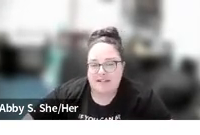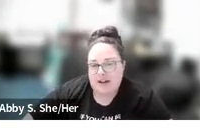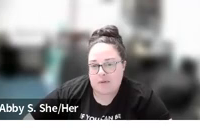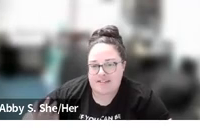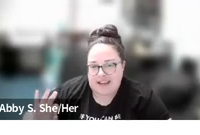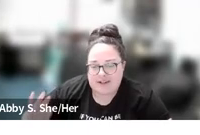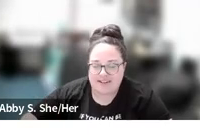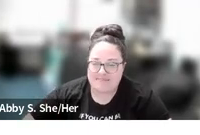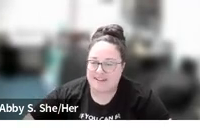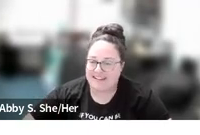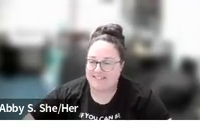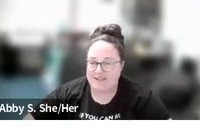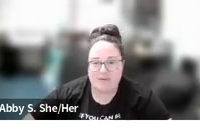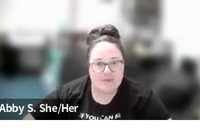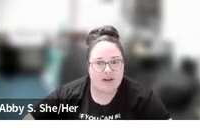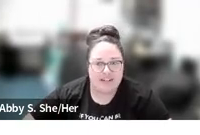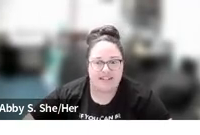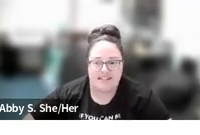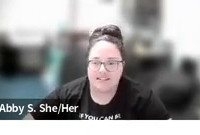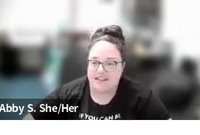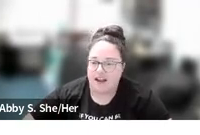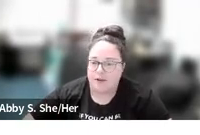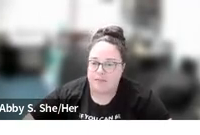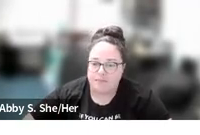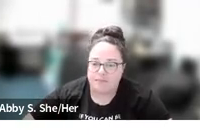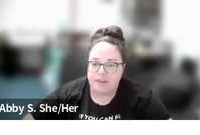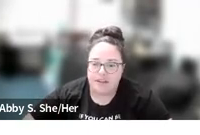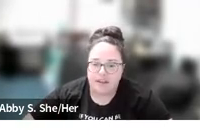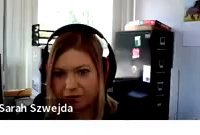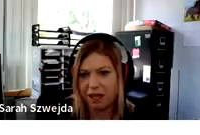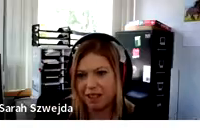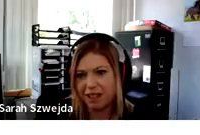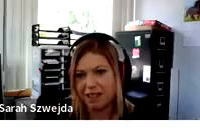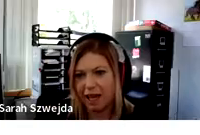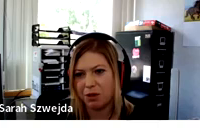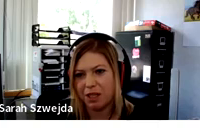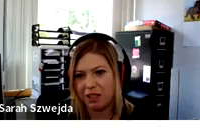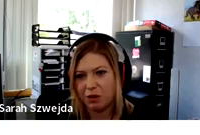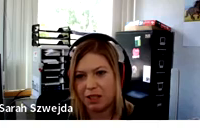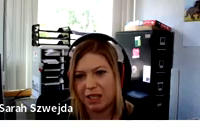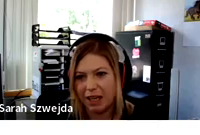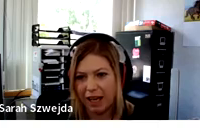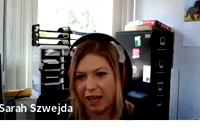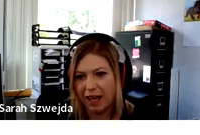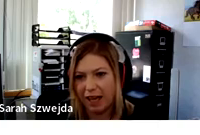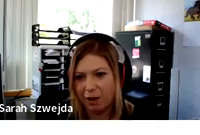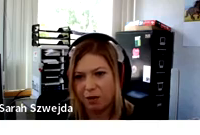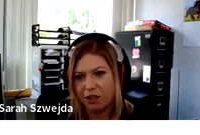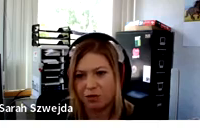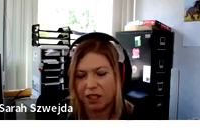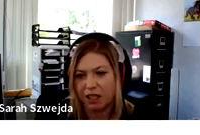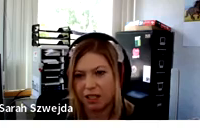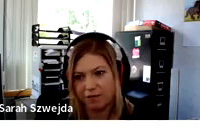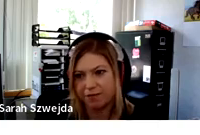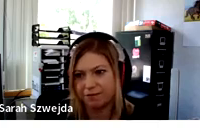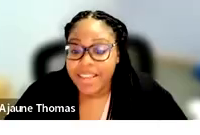So it's not always accurate, but for the most part it is. Sorry, Samantha says Apple can use Seeing AI app, which